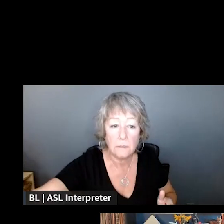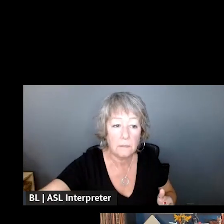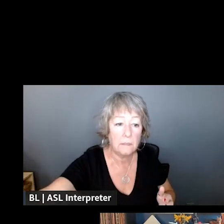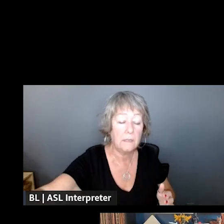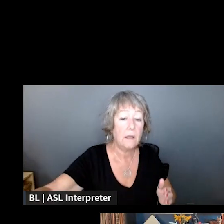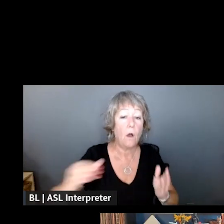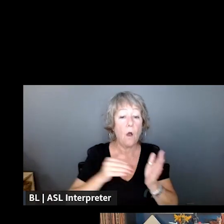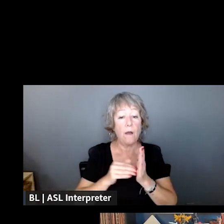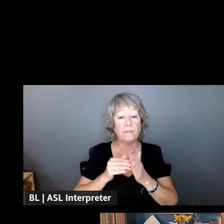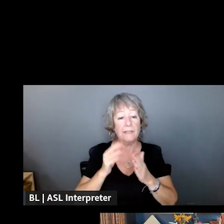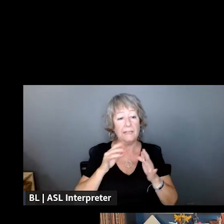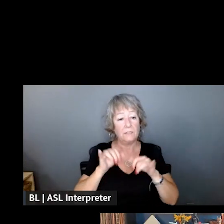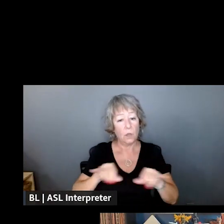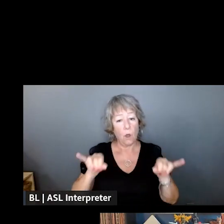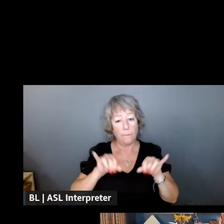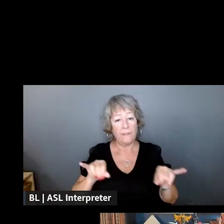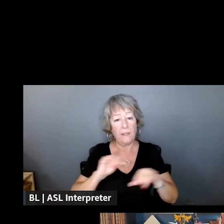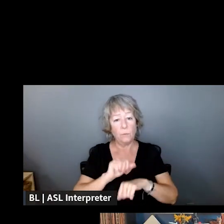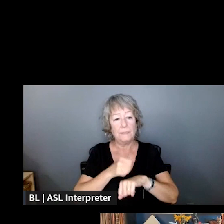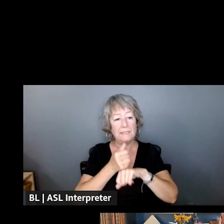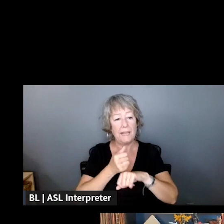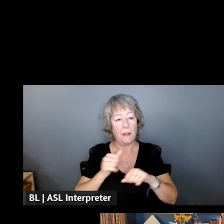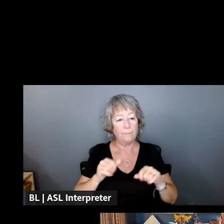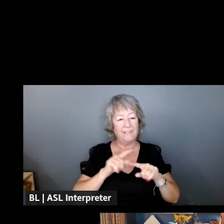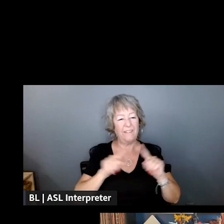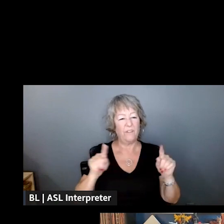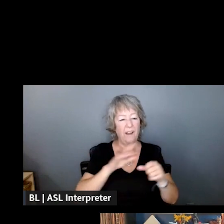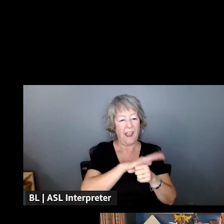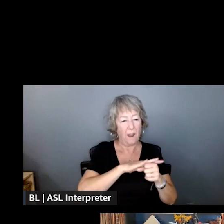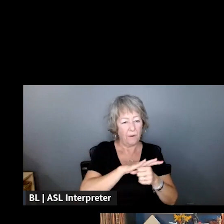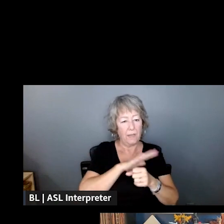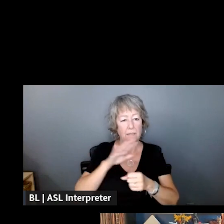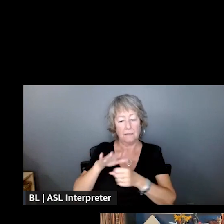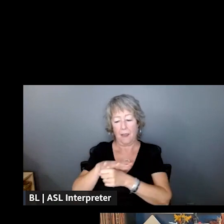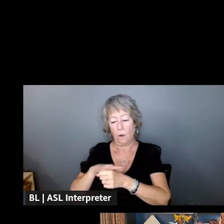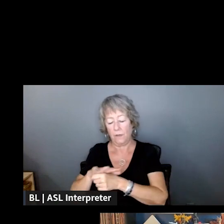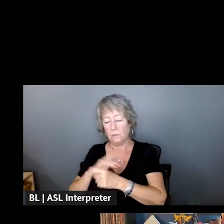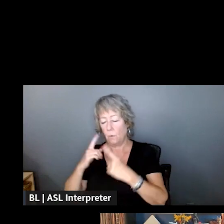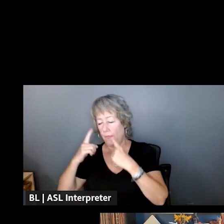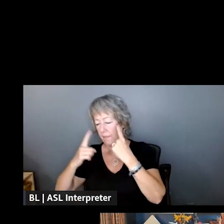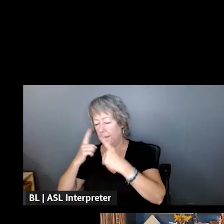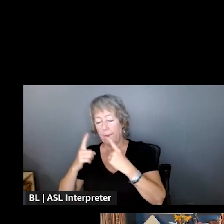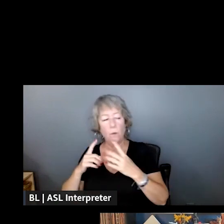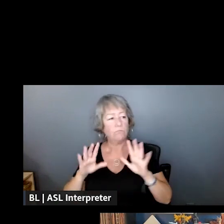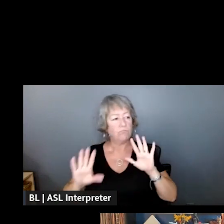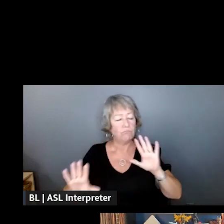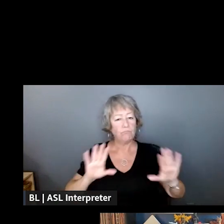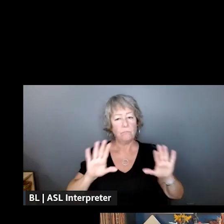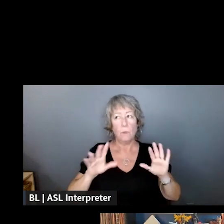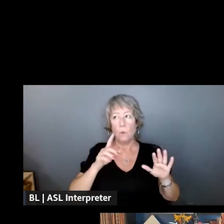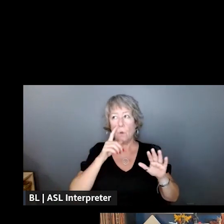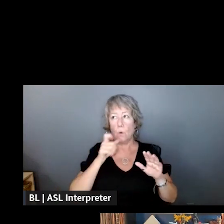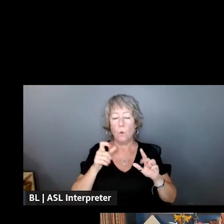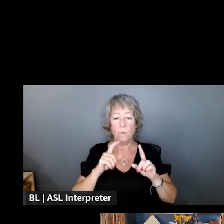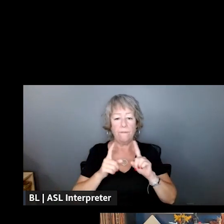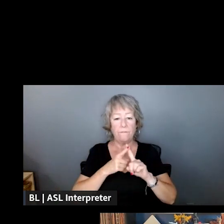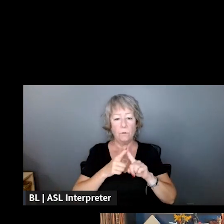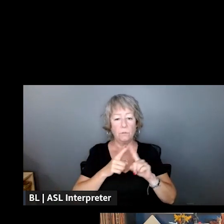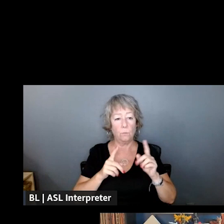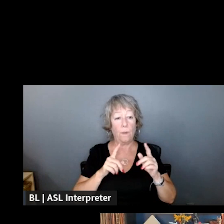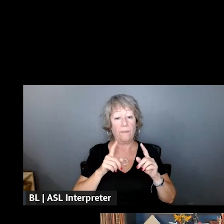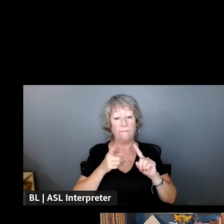you do sort of set up staged different areas, sort of thinking about sort of that initial